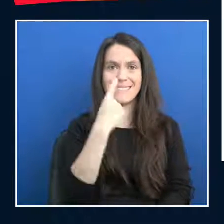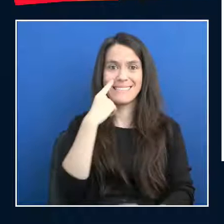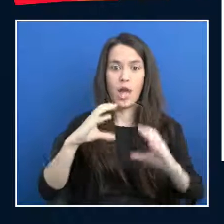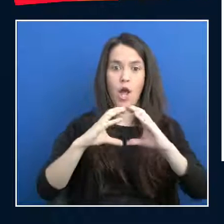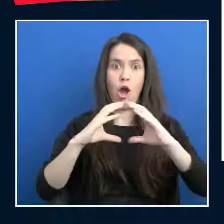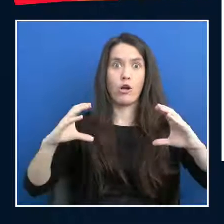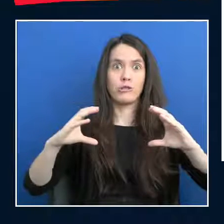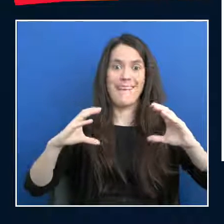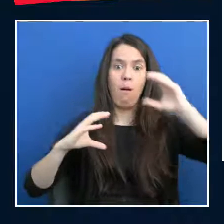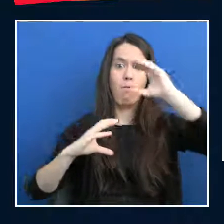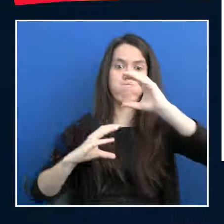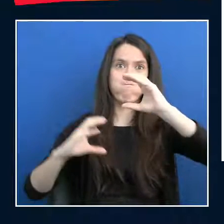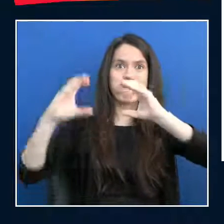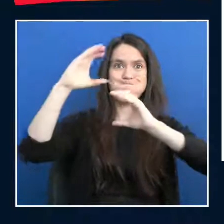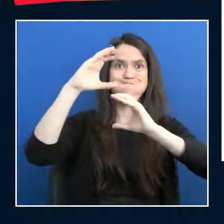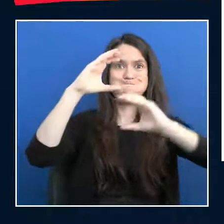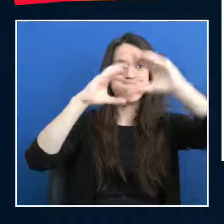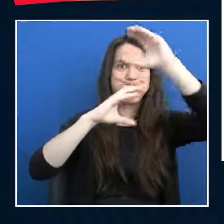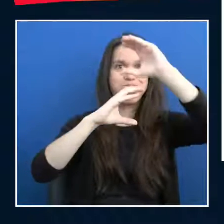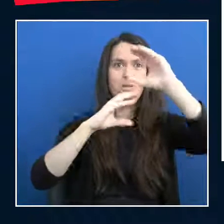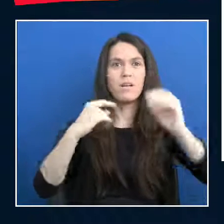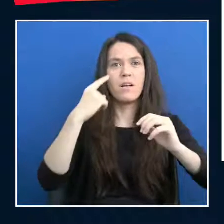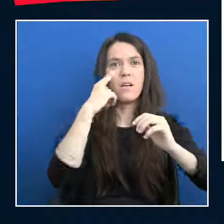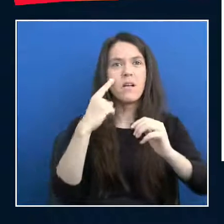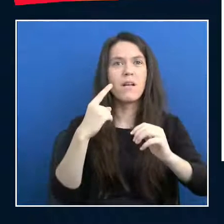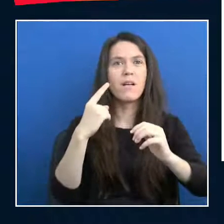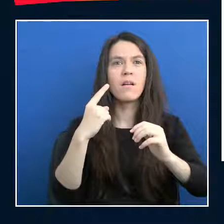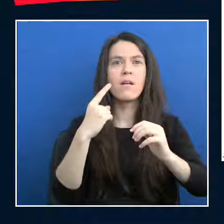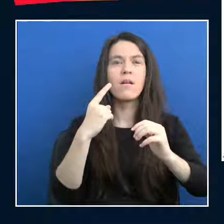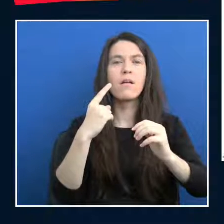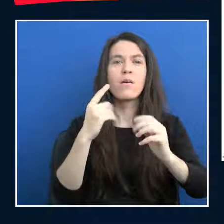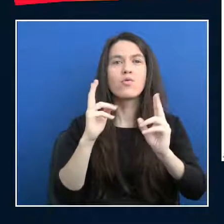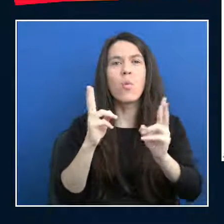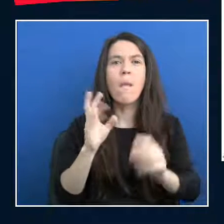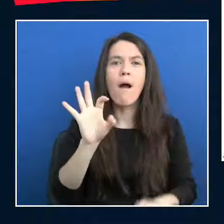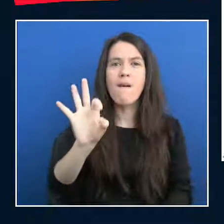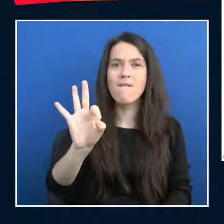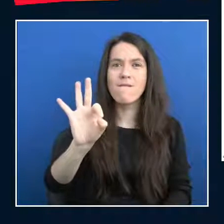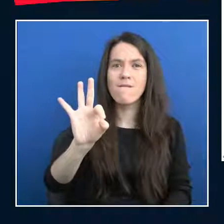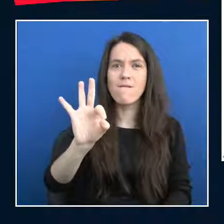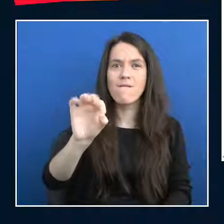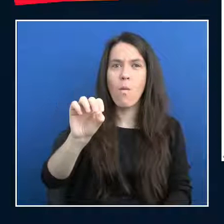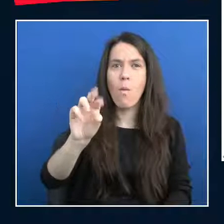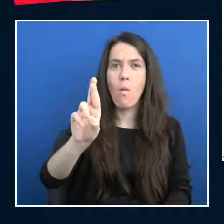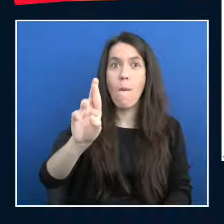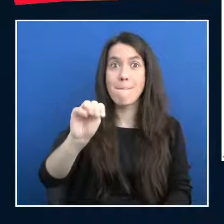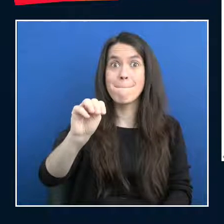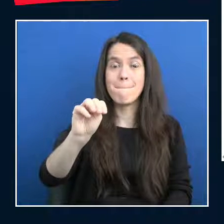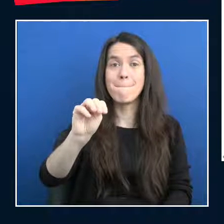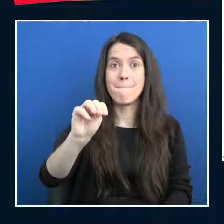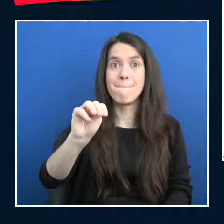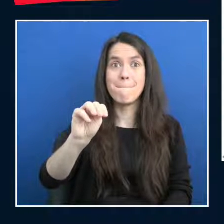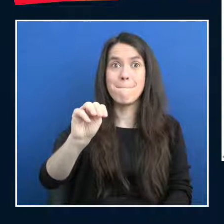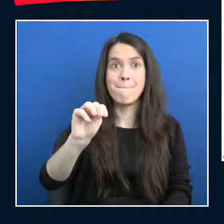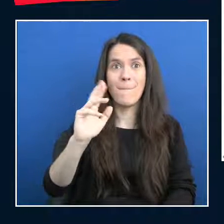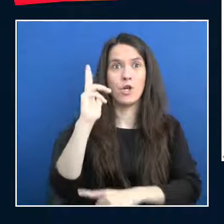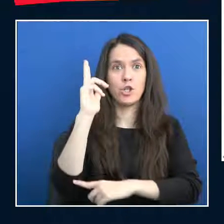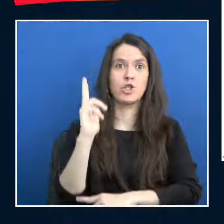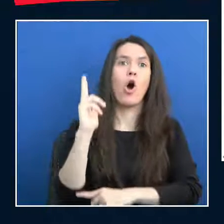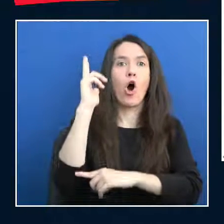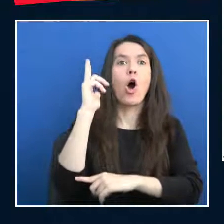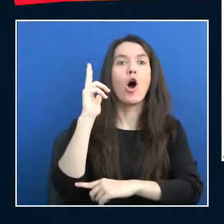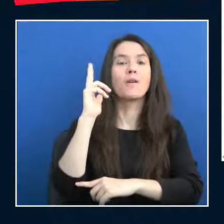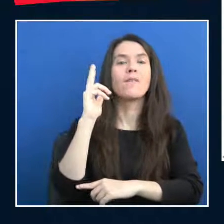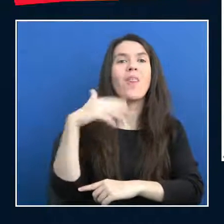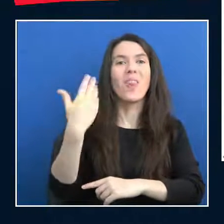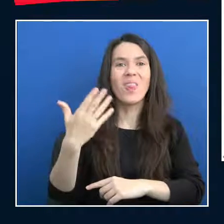Each container will start with a form statement. And you have, they are also perfect to have a